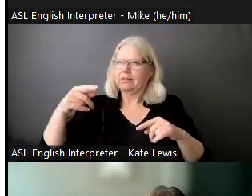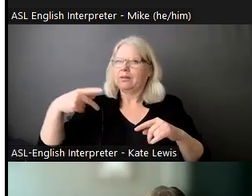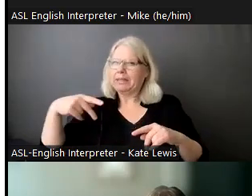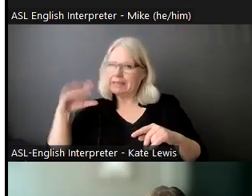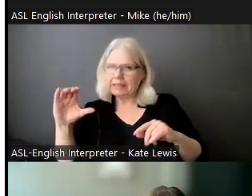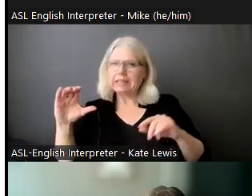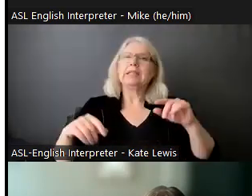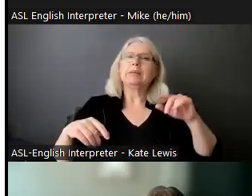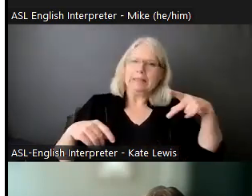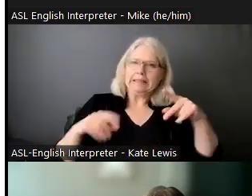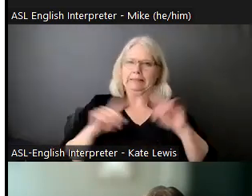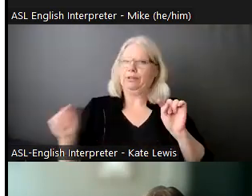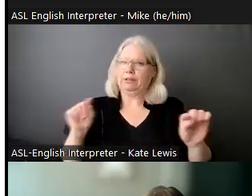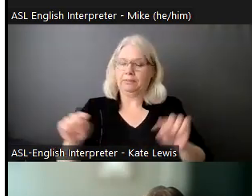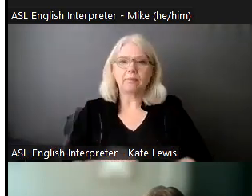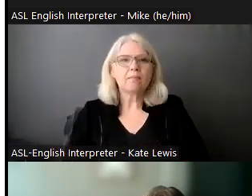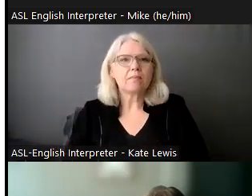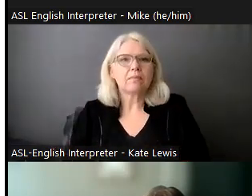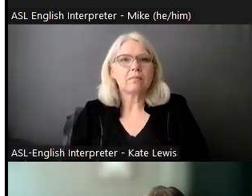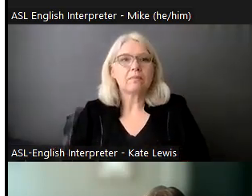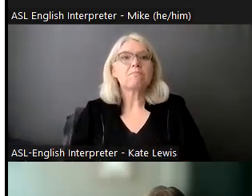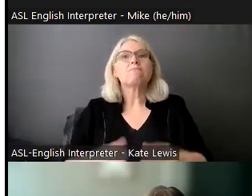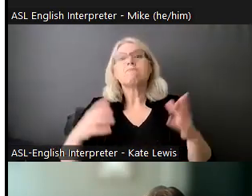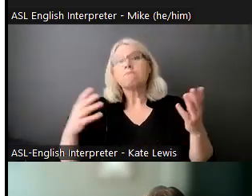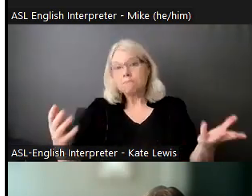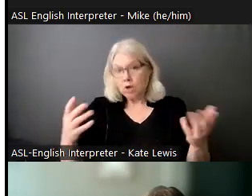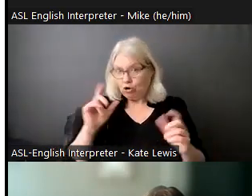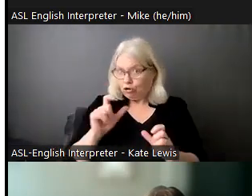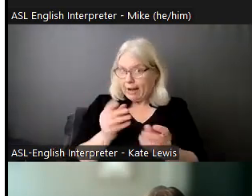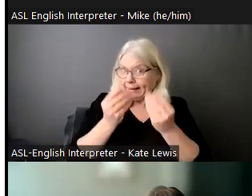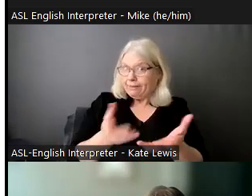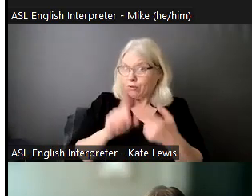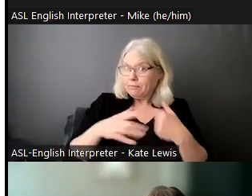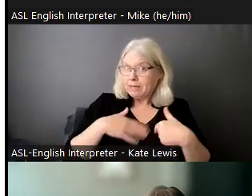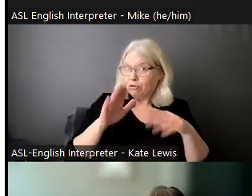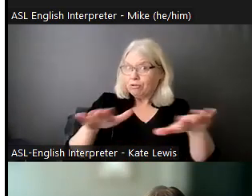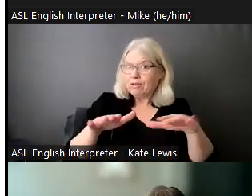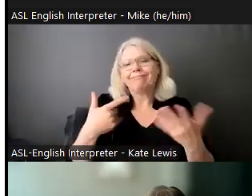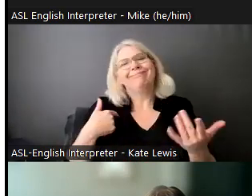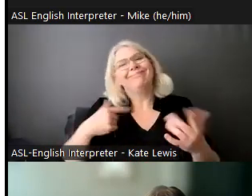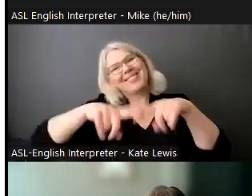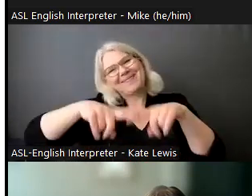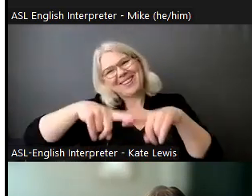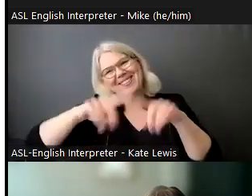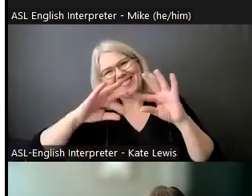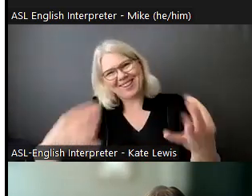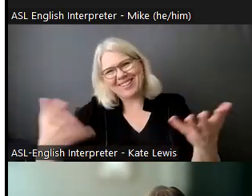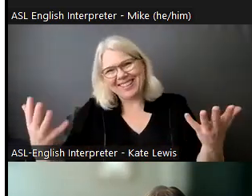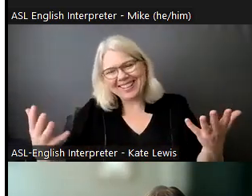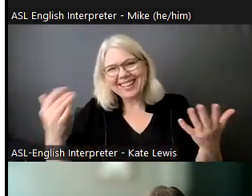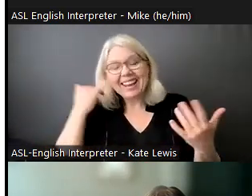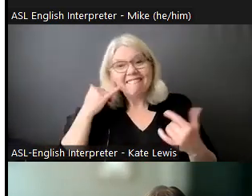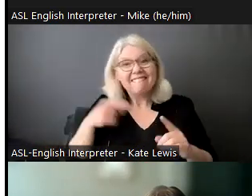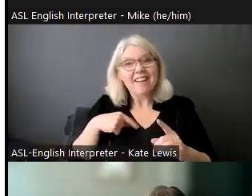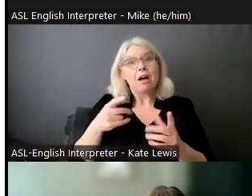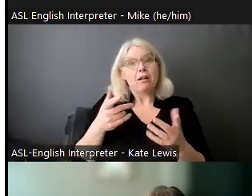where your children are maybe not approving of you having a power of attorney or have been abusing you, you might not want to give a copy to them. If your